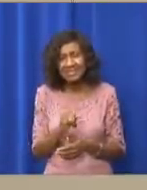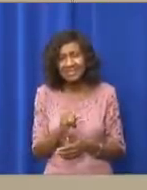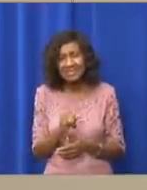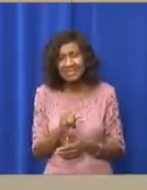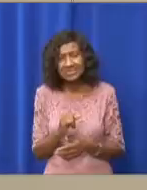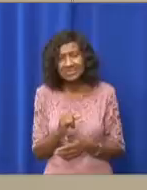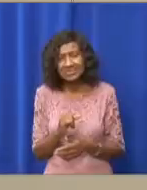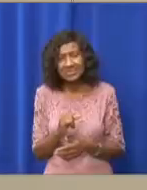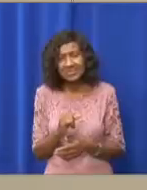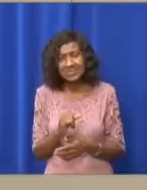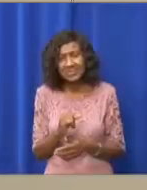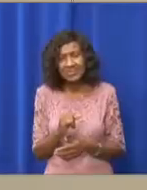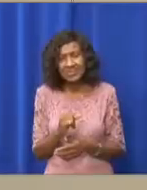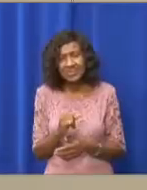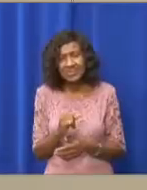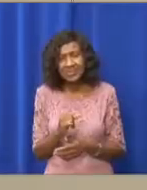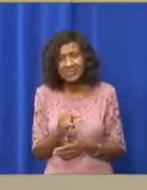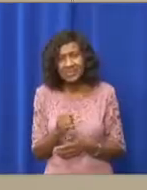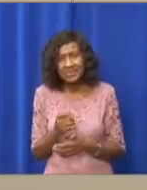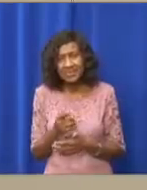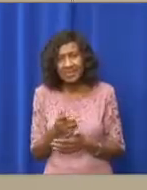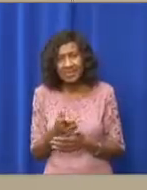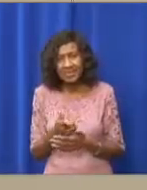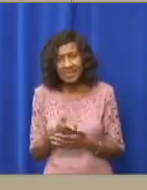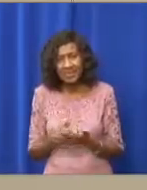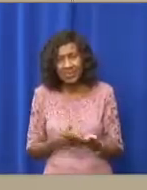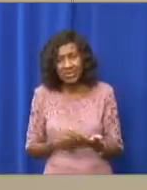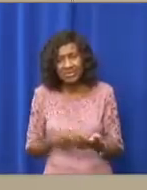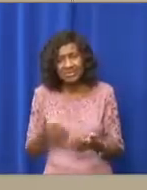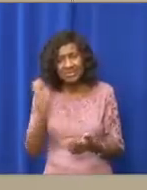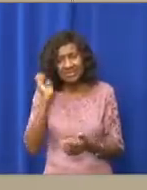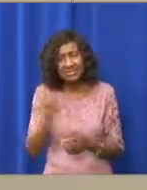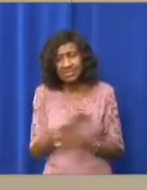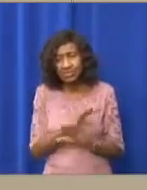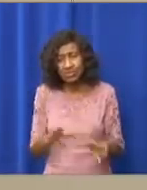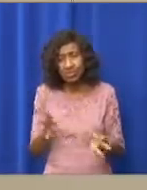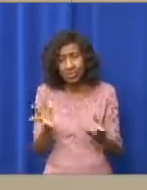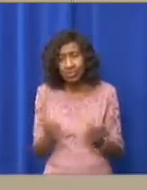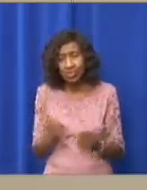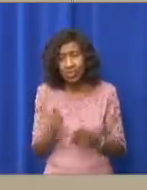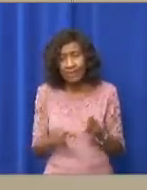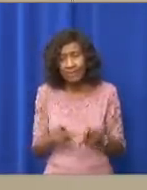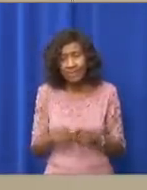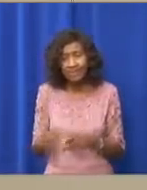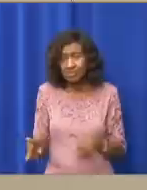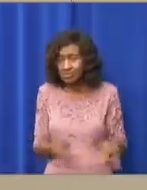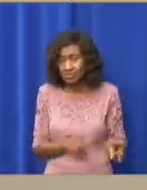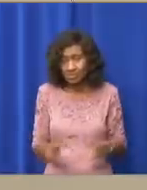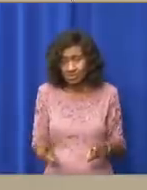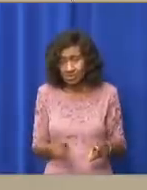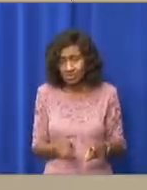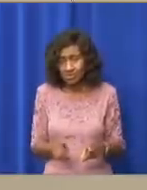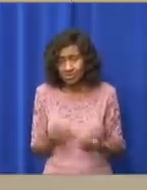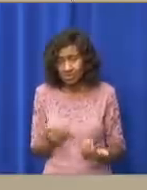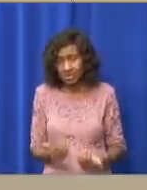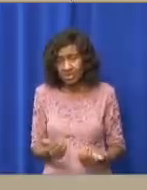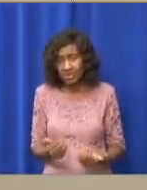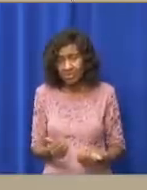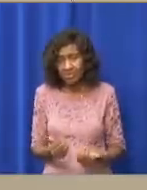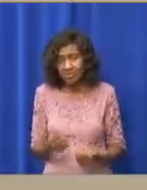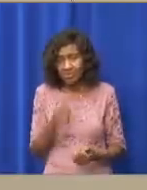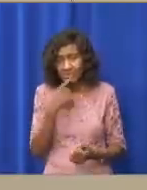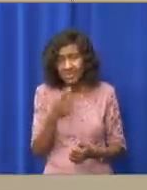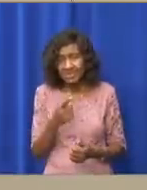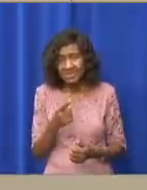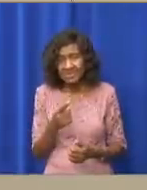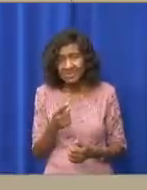we really are seeking to prevent or to discourage during this critical period. As I think most people know, I'm not